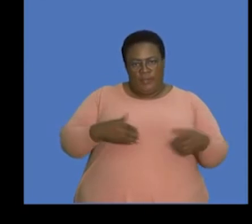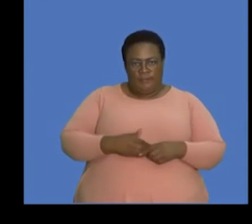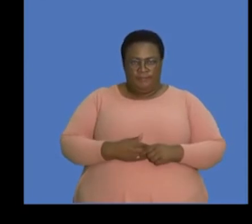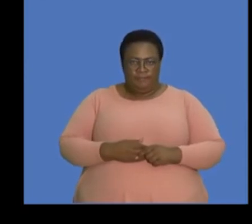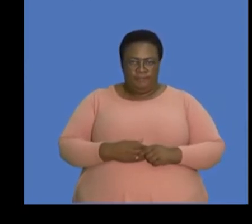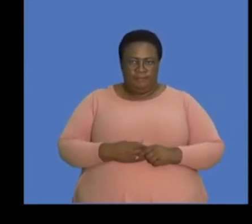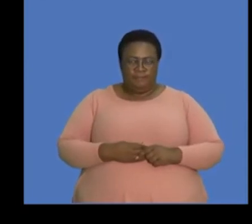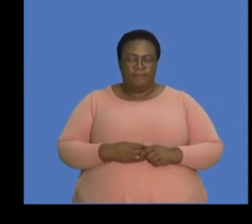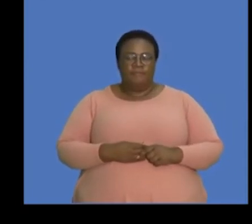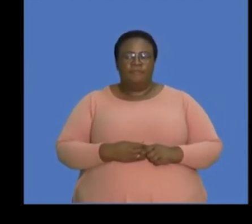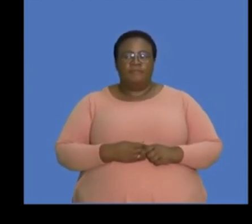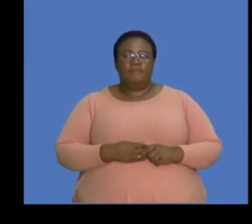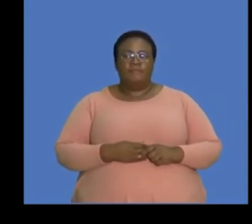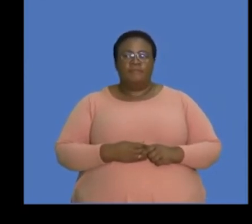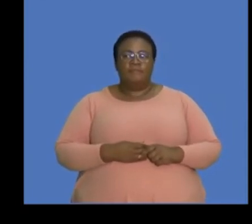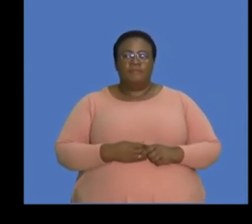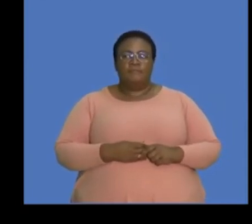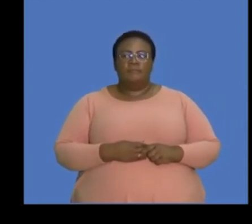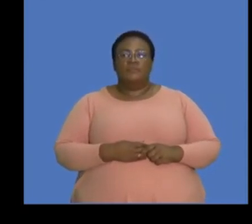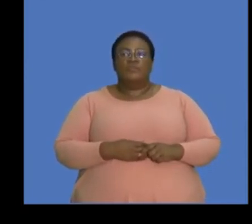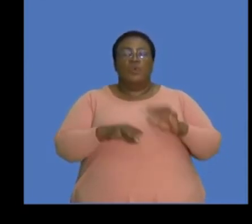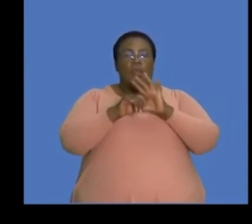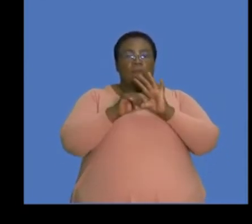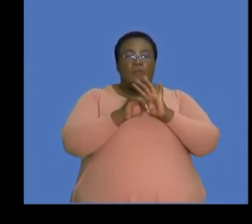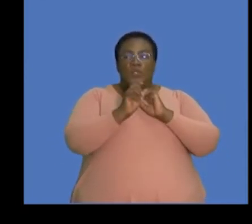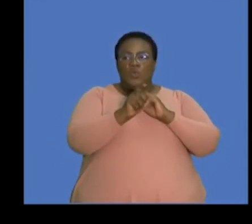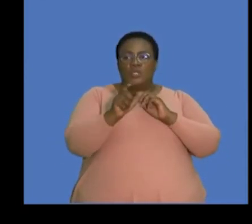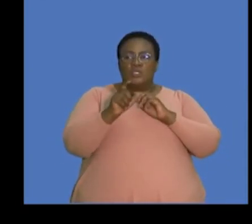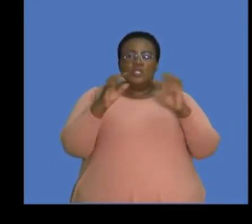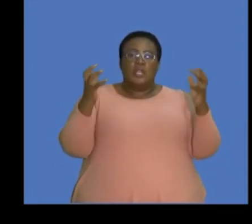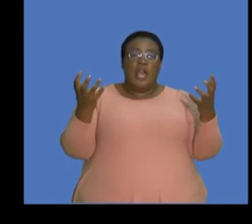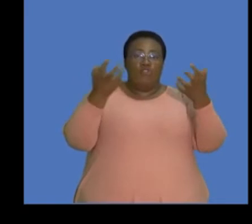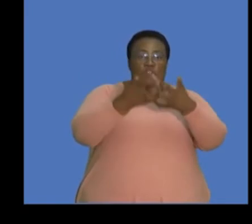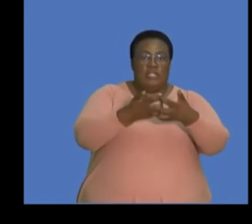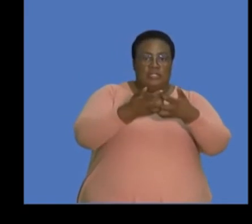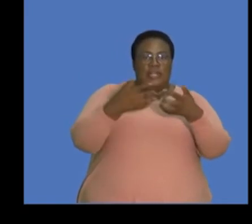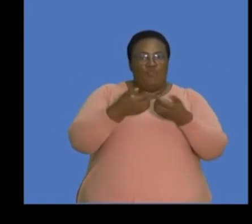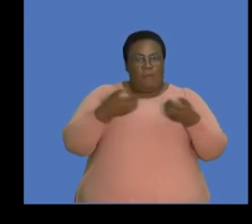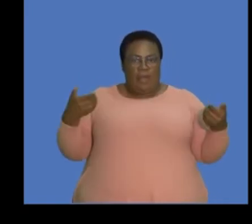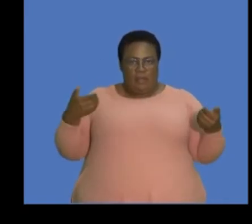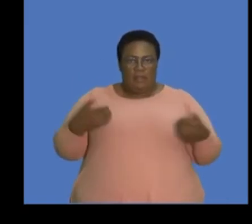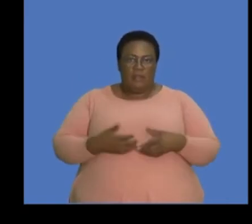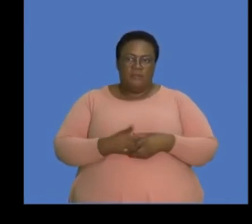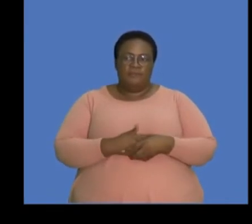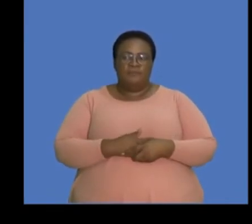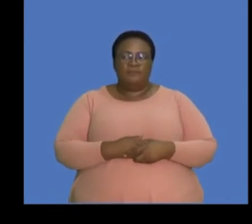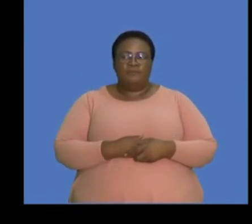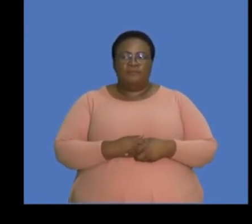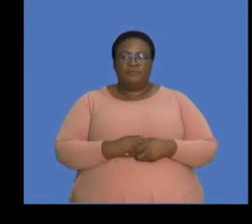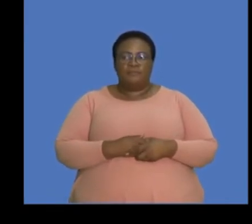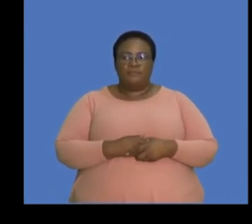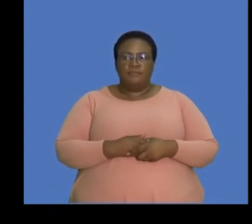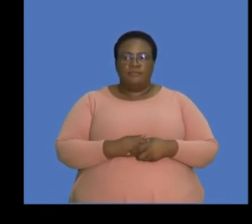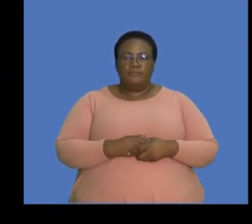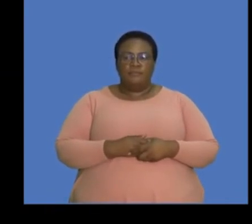of repulsion on each other. So the key terms is attract and repel. Right. Okay. And